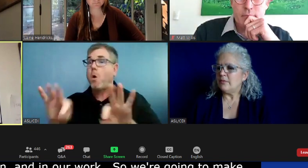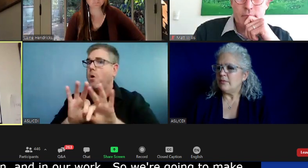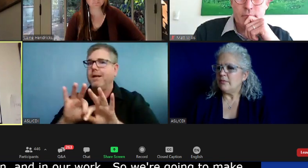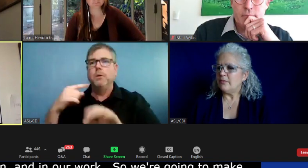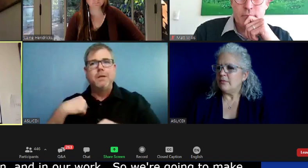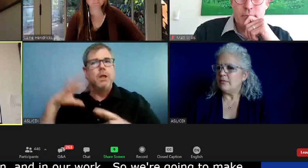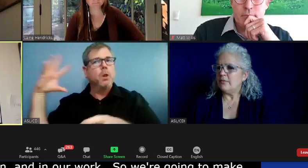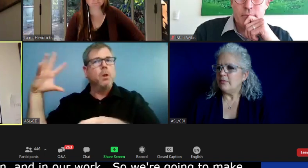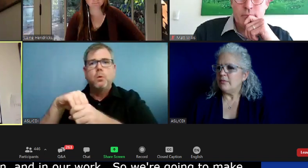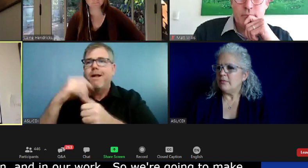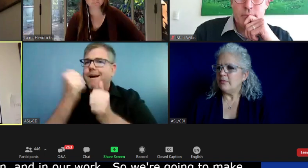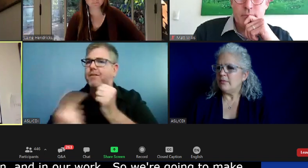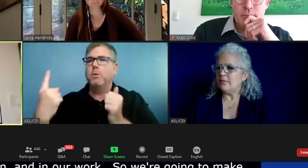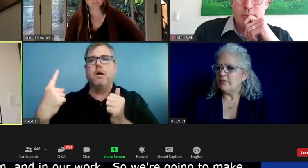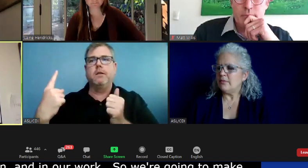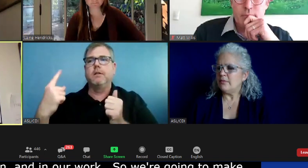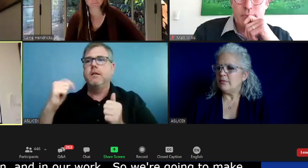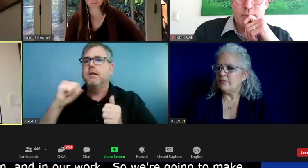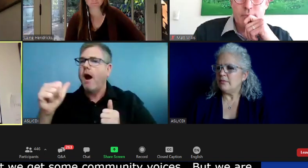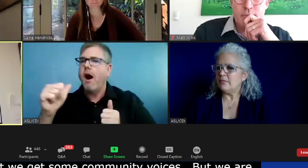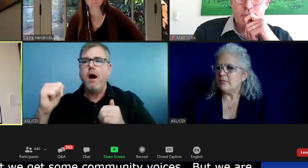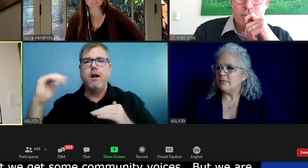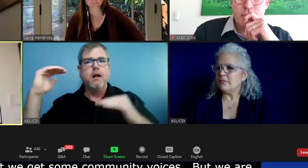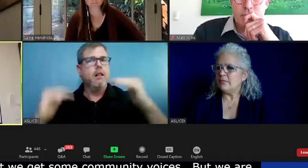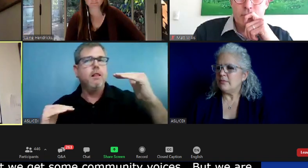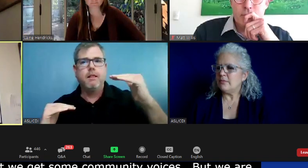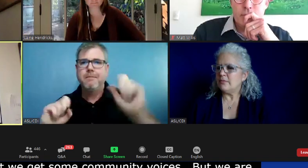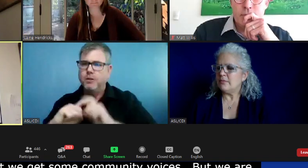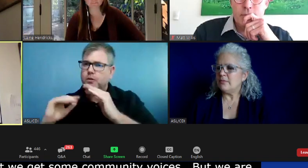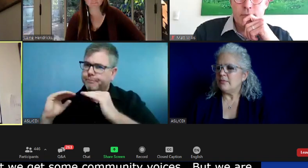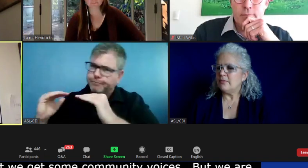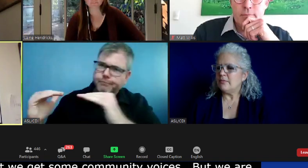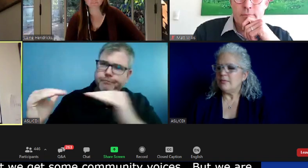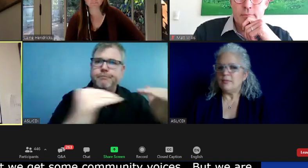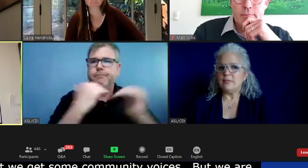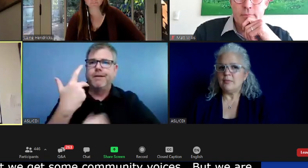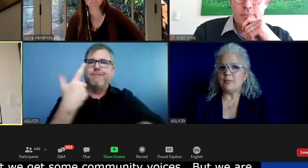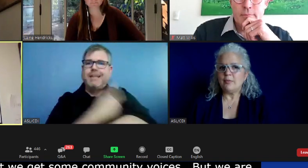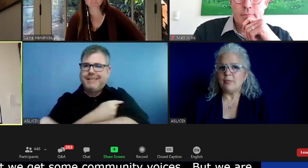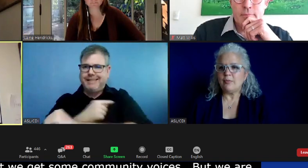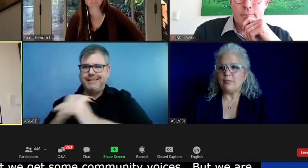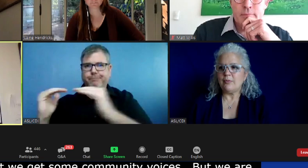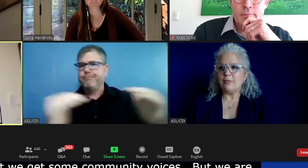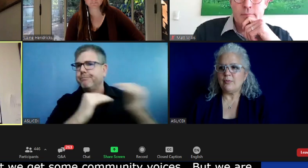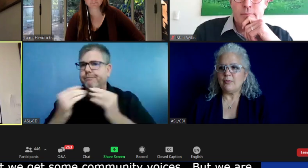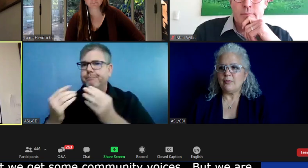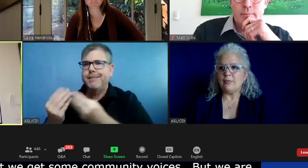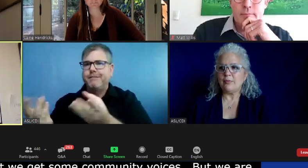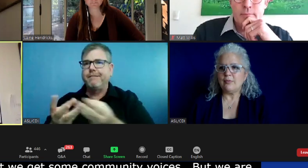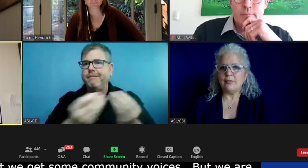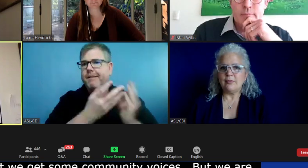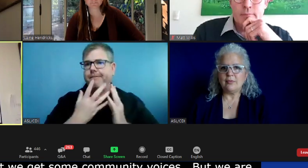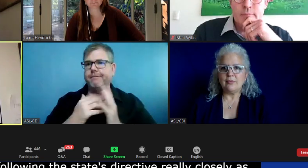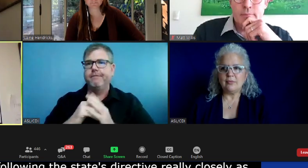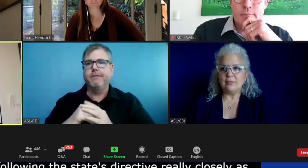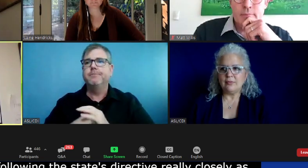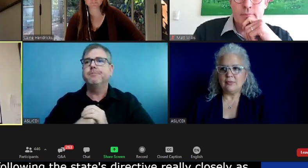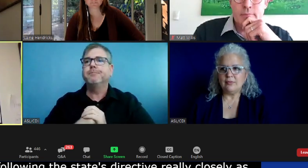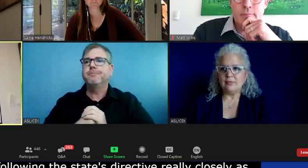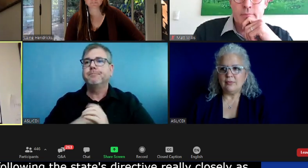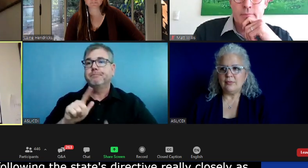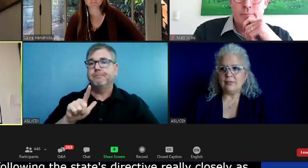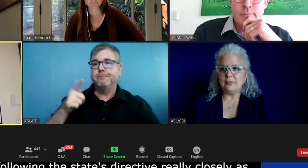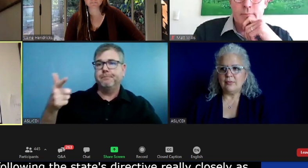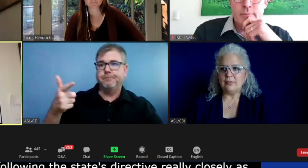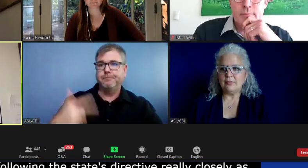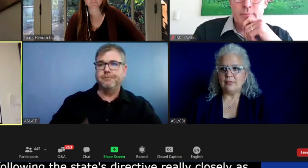greatly following the state's directive really closely as possible. And I think we're keeping equity at the